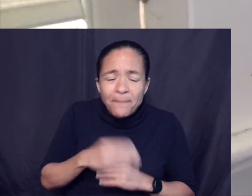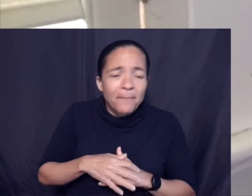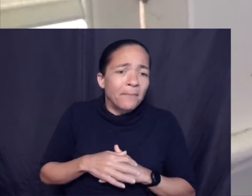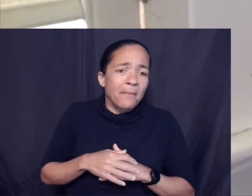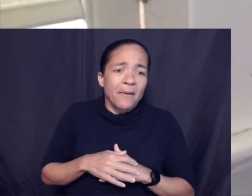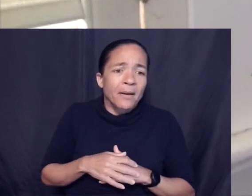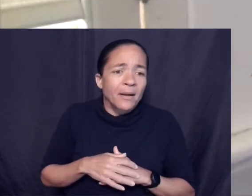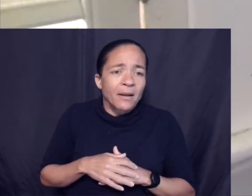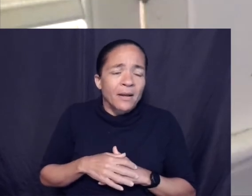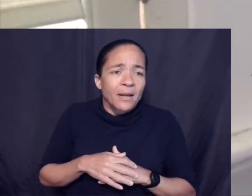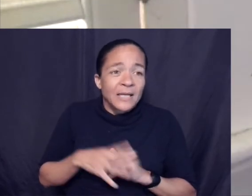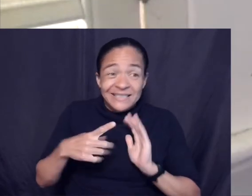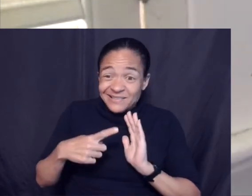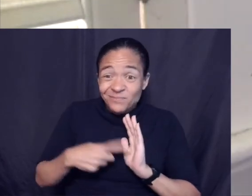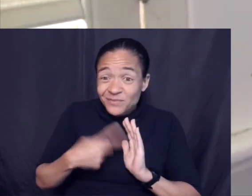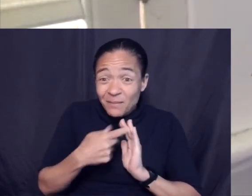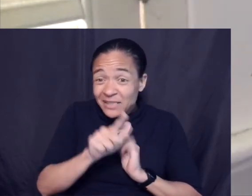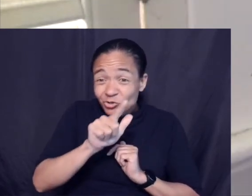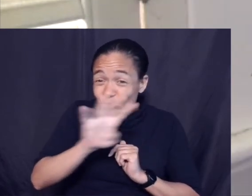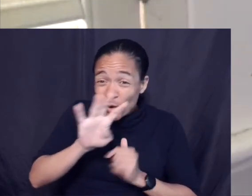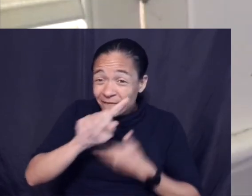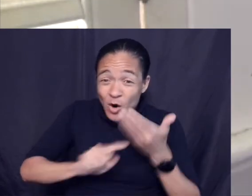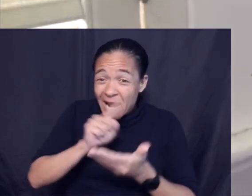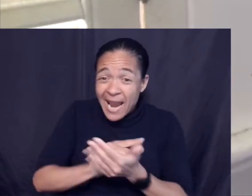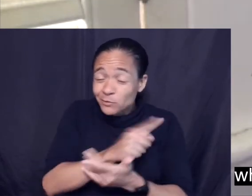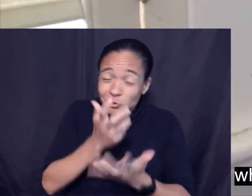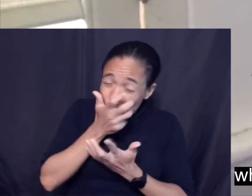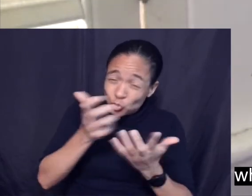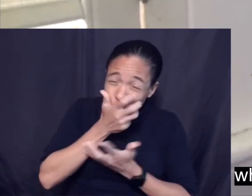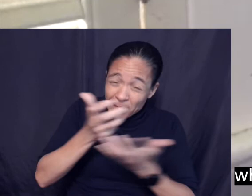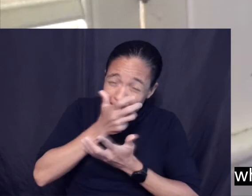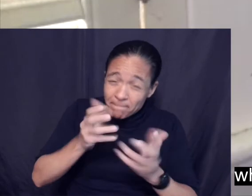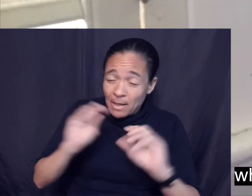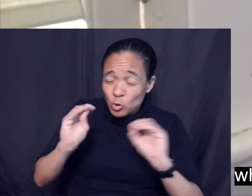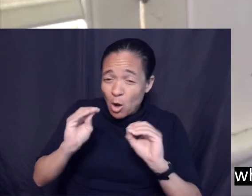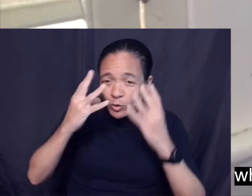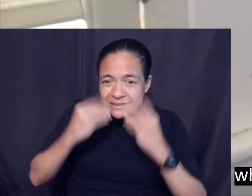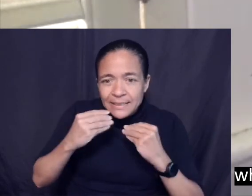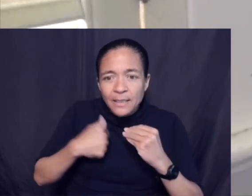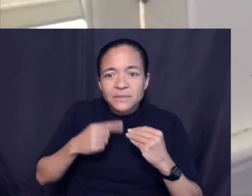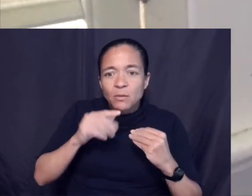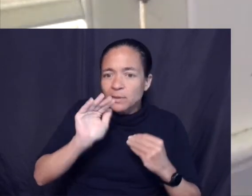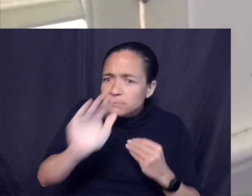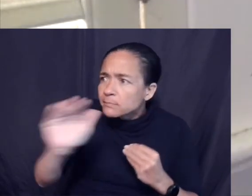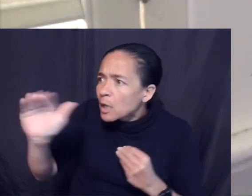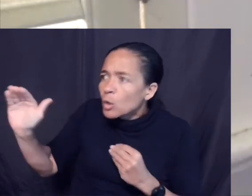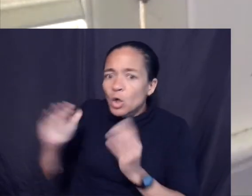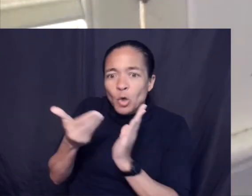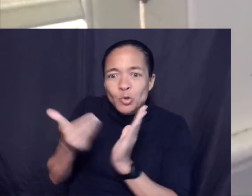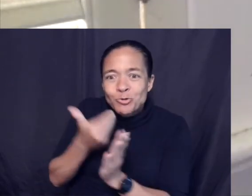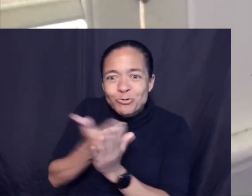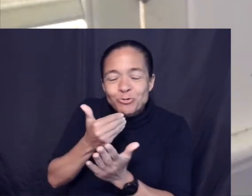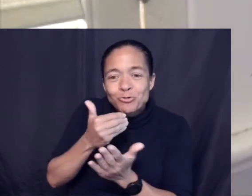There were days when there was just an entire 24-hour period where she would just scream and not sleep. And so we kept seeking out